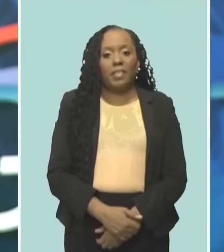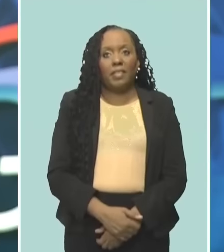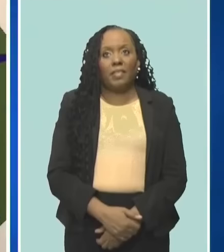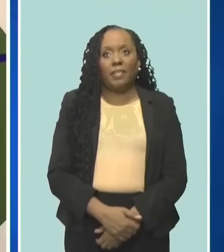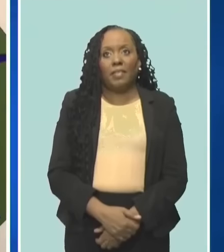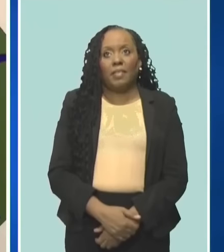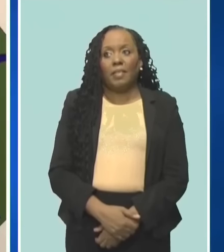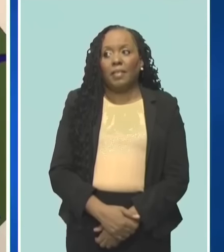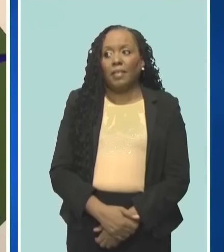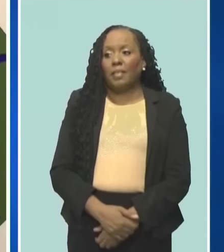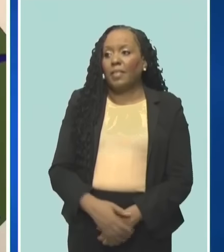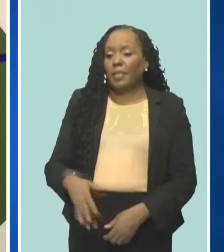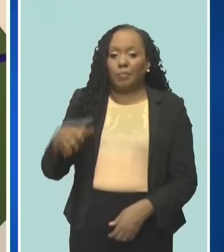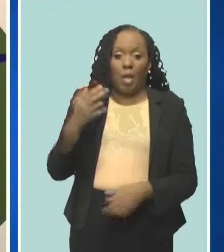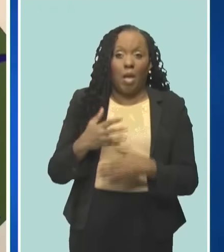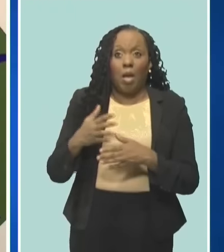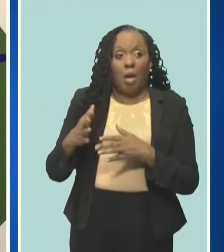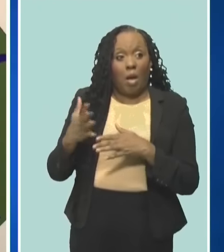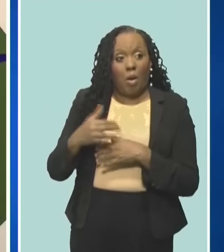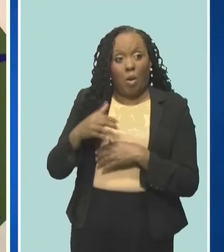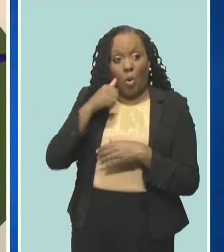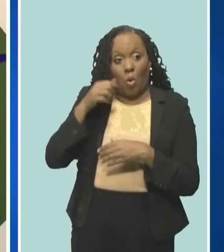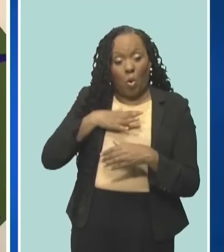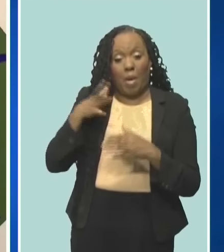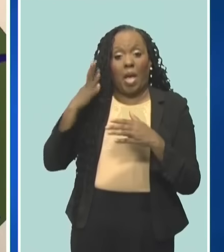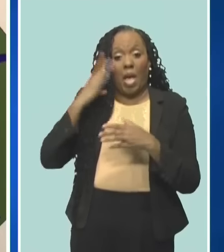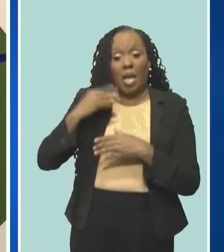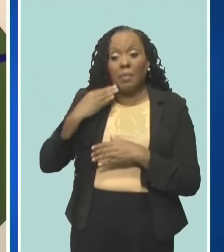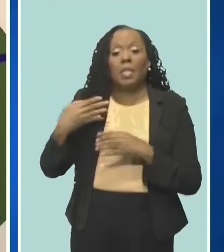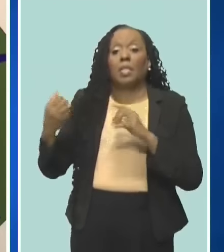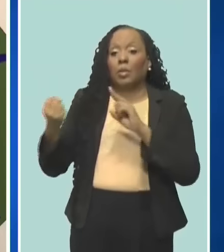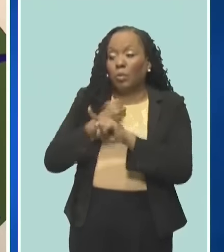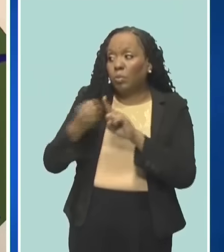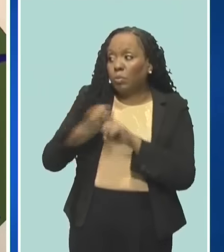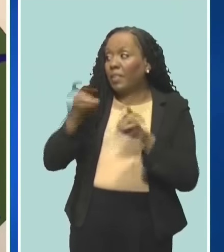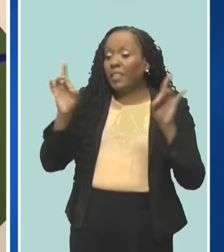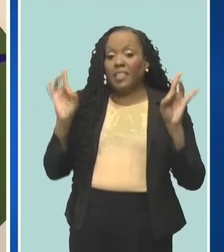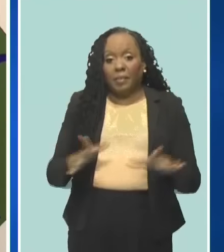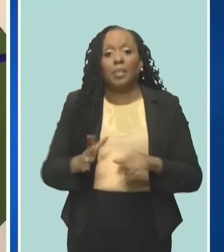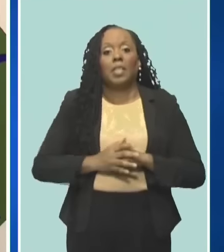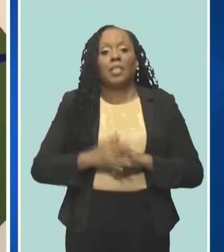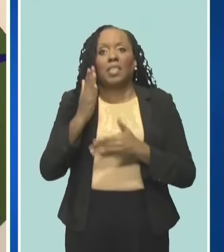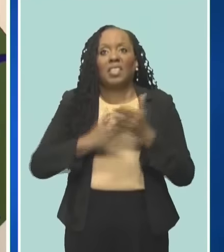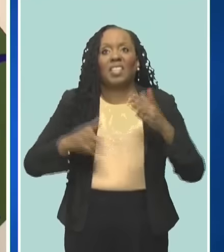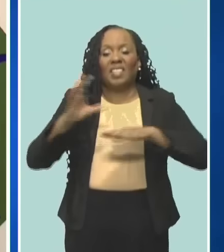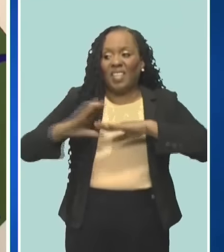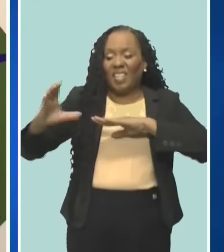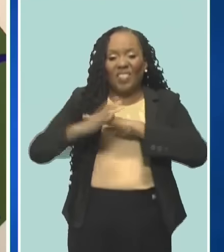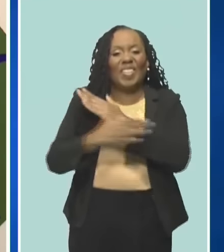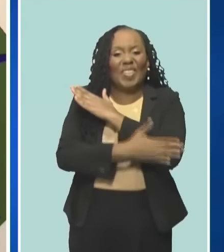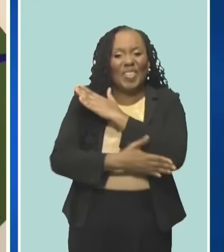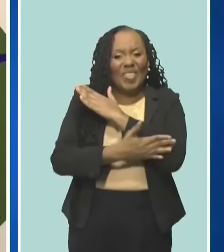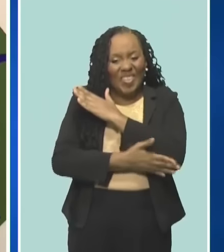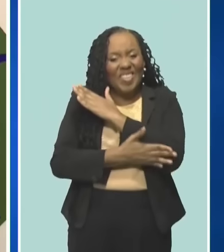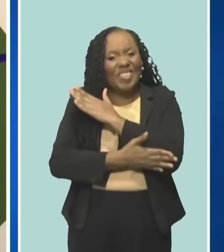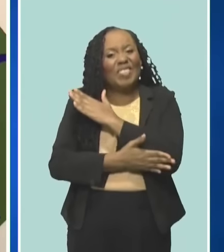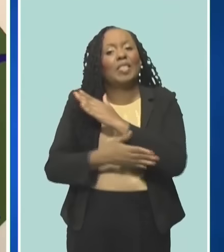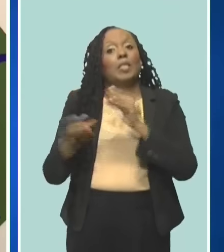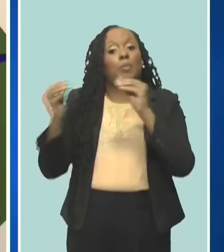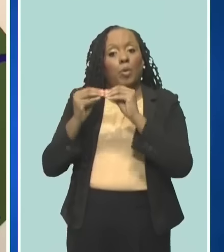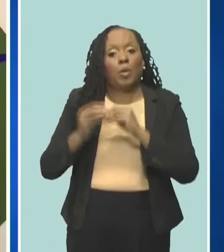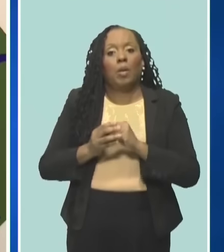While 1 in 3 women experience gender-based violence globally, in some Caribbean countries it is 1 in 2. Violence